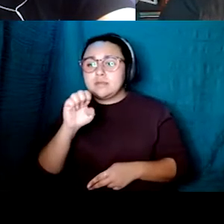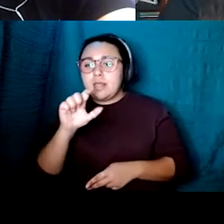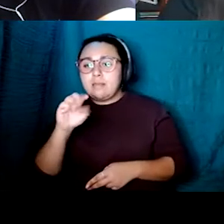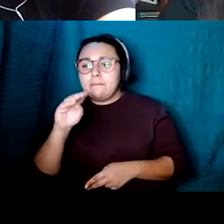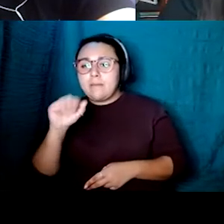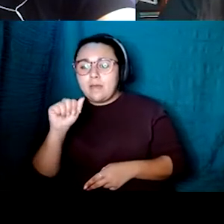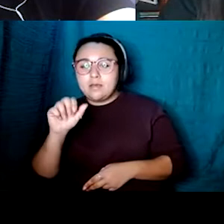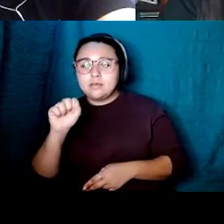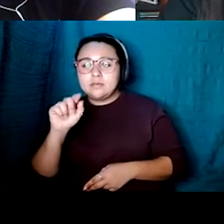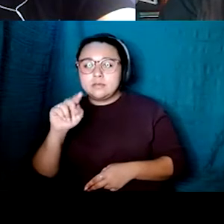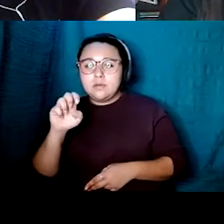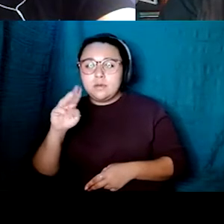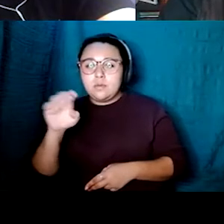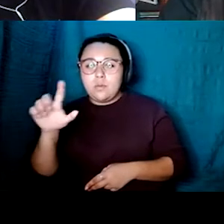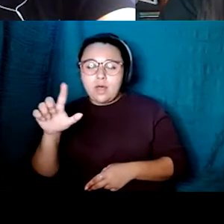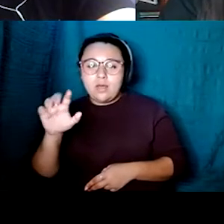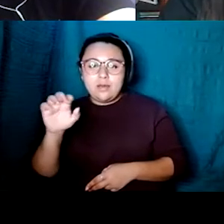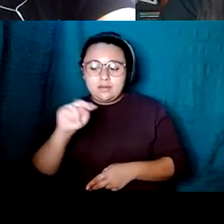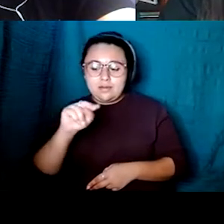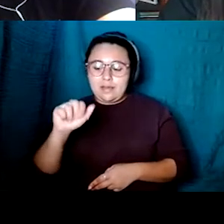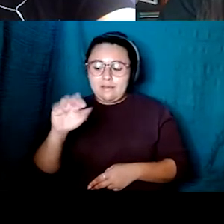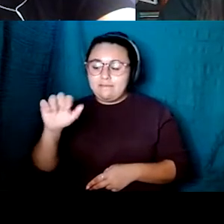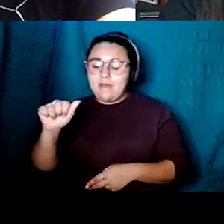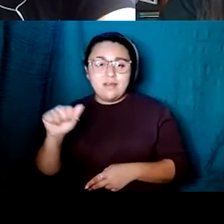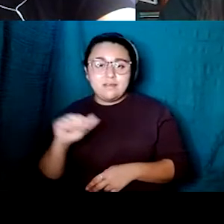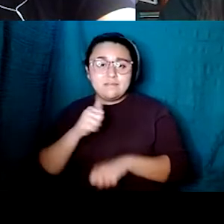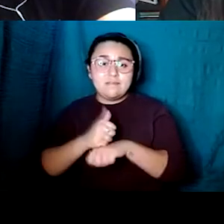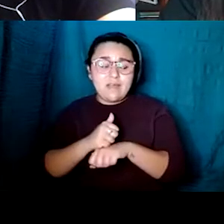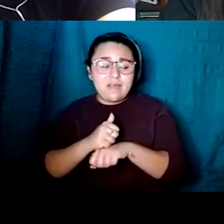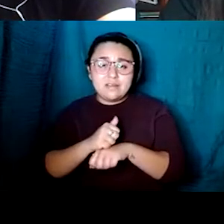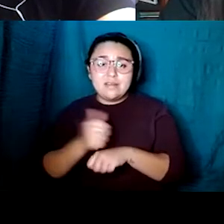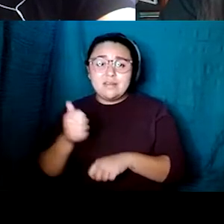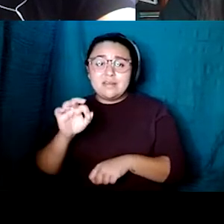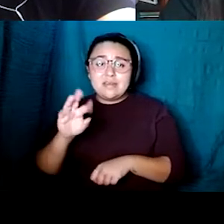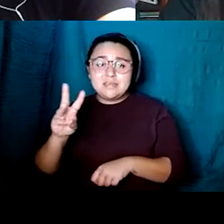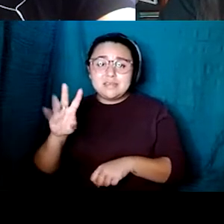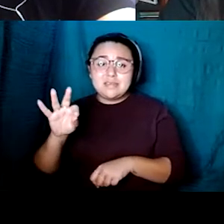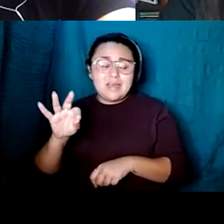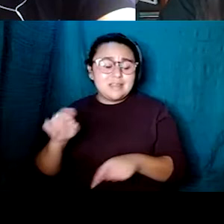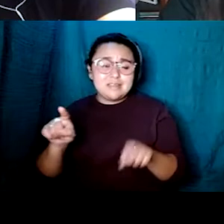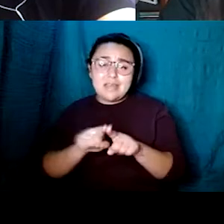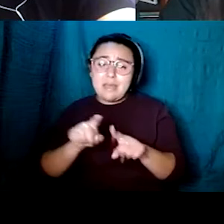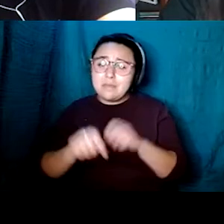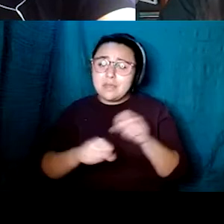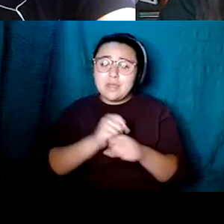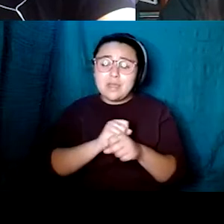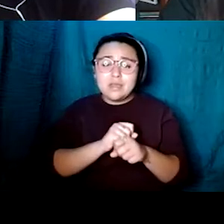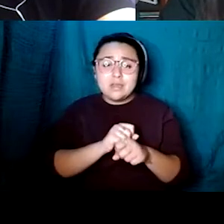in 1969. It's the same year as the Stonewall Rebellion. And so there are lots and lots of